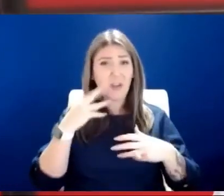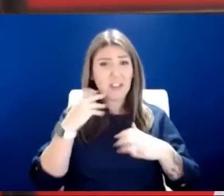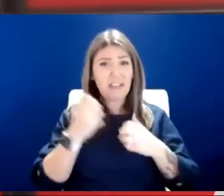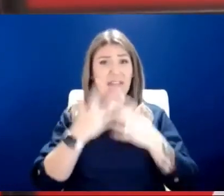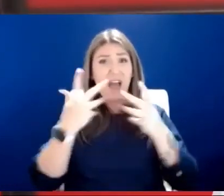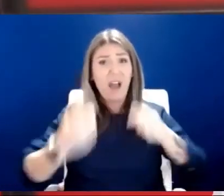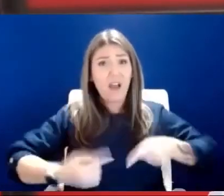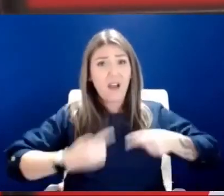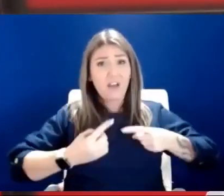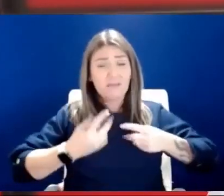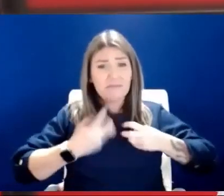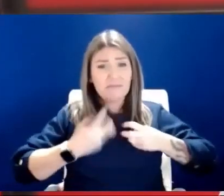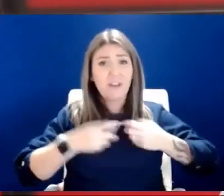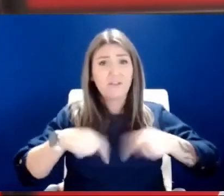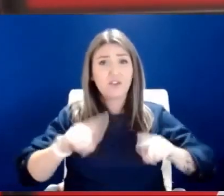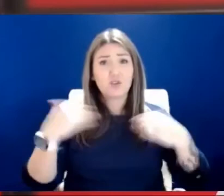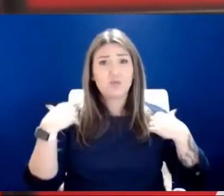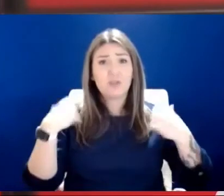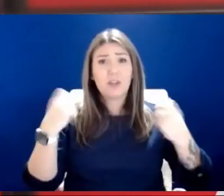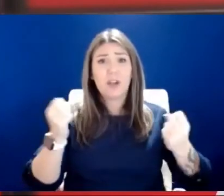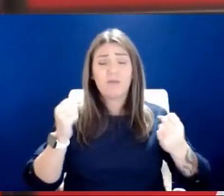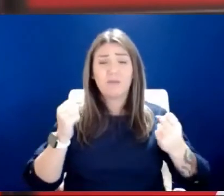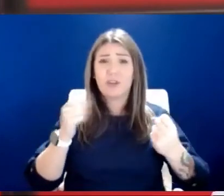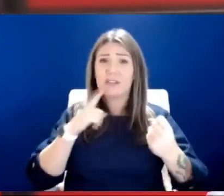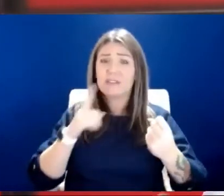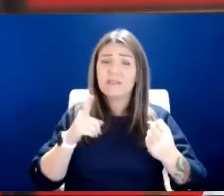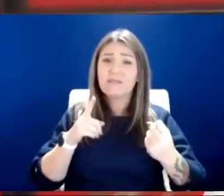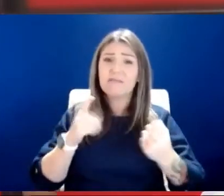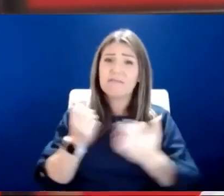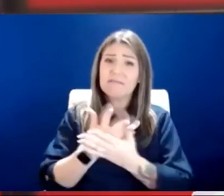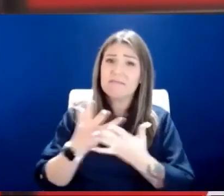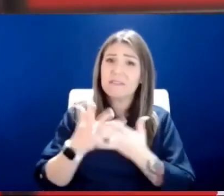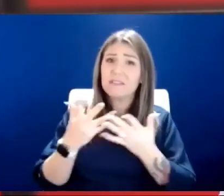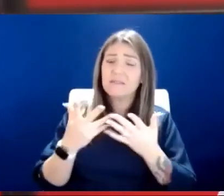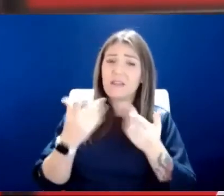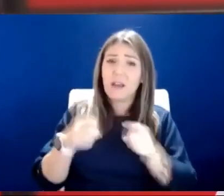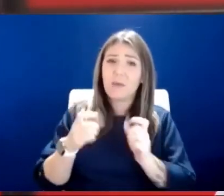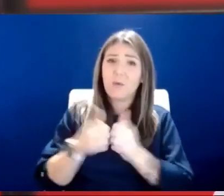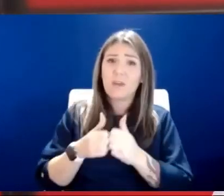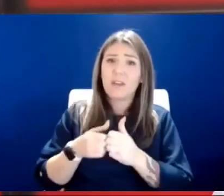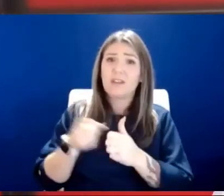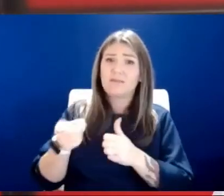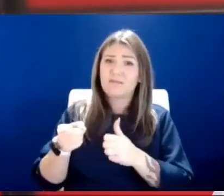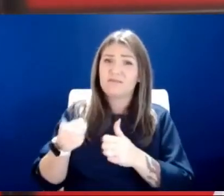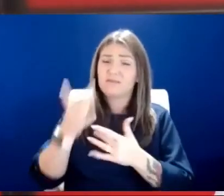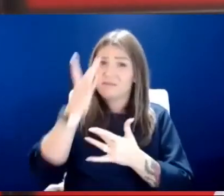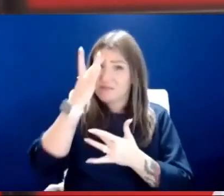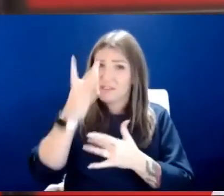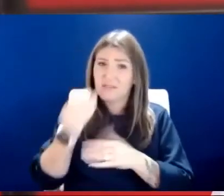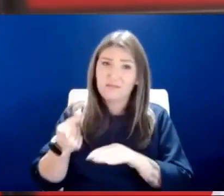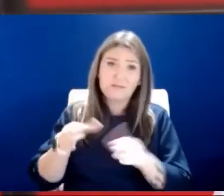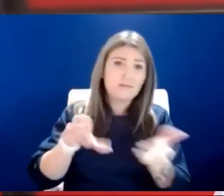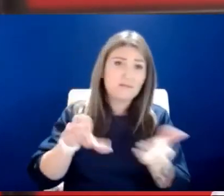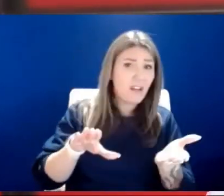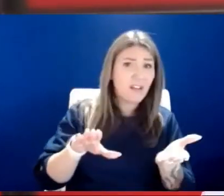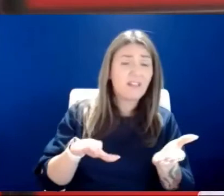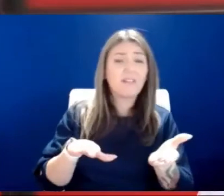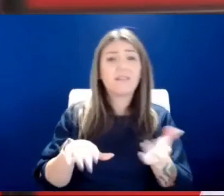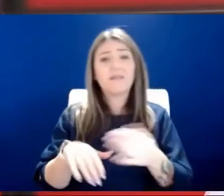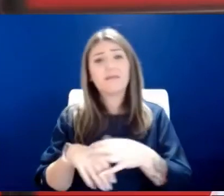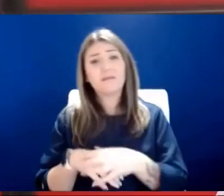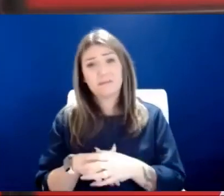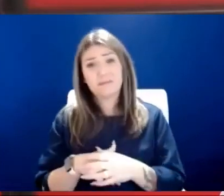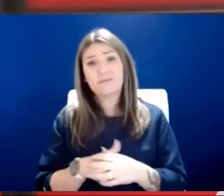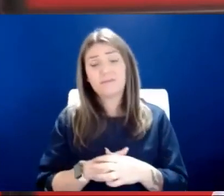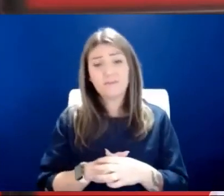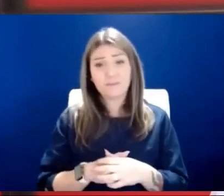recovery, facing his son, and facing his son's sickness and an impending death, which